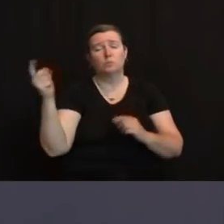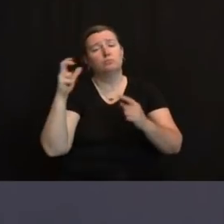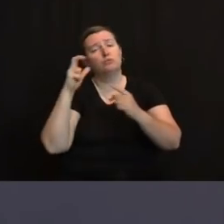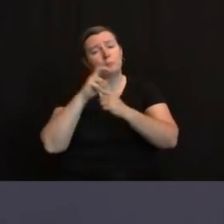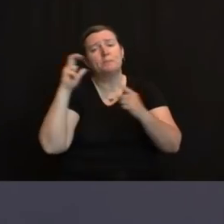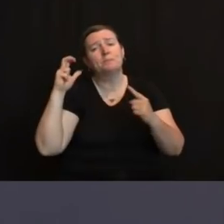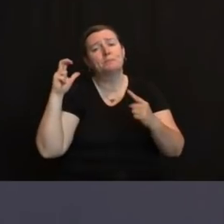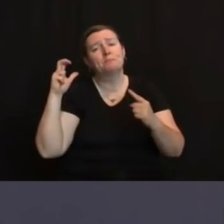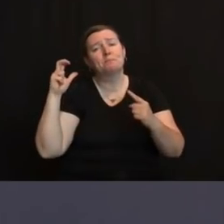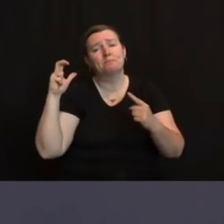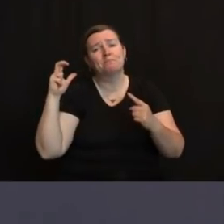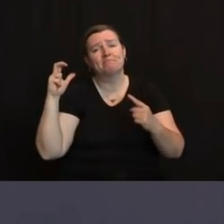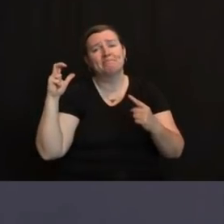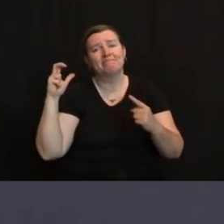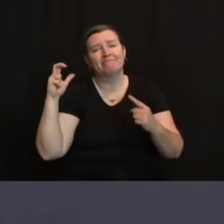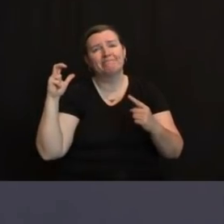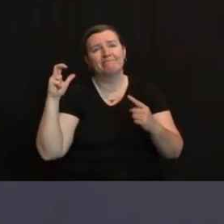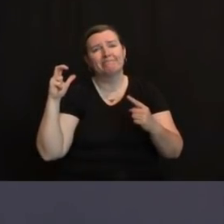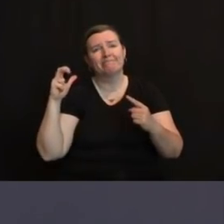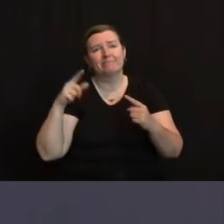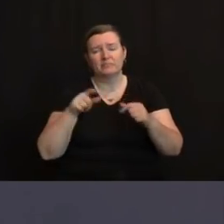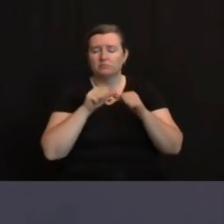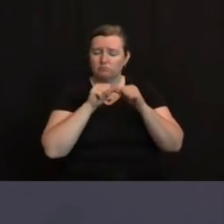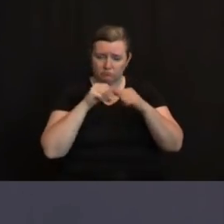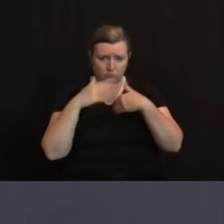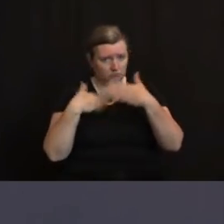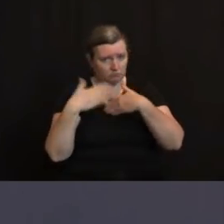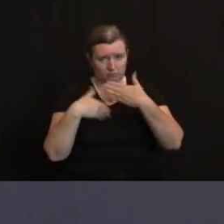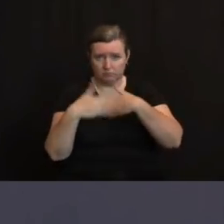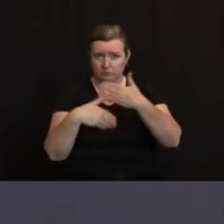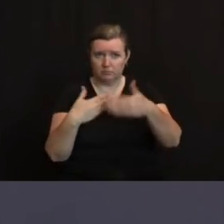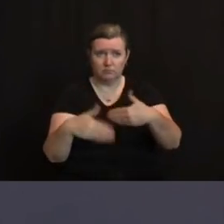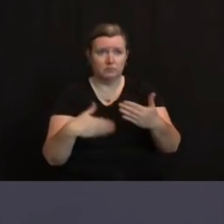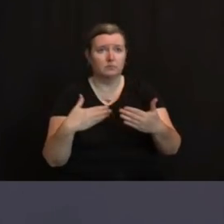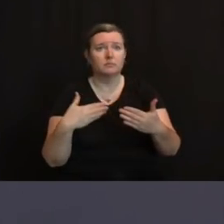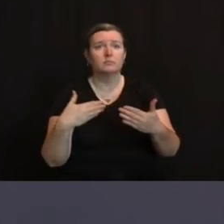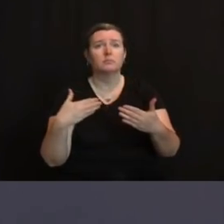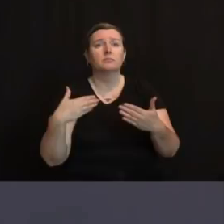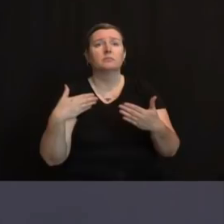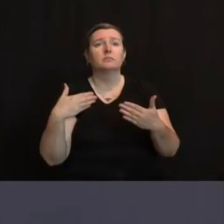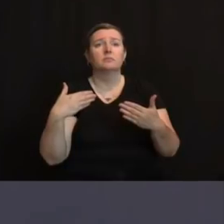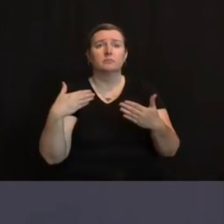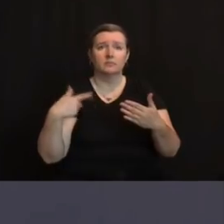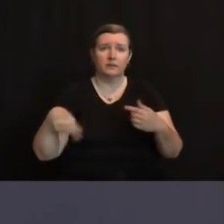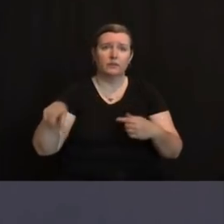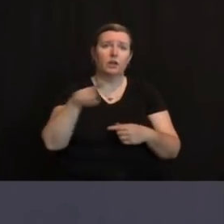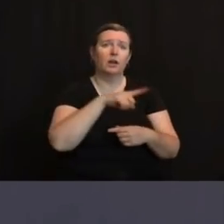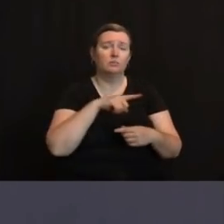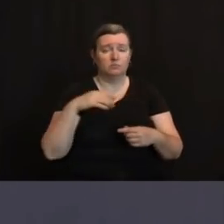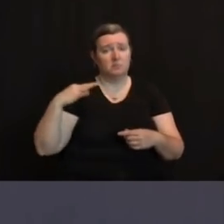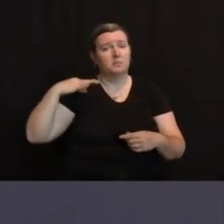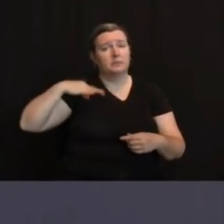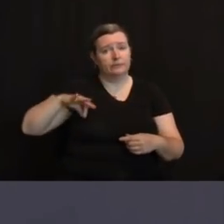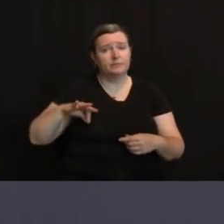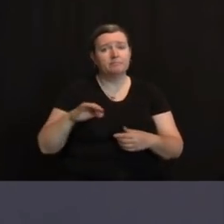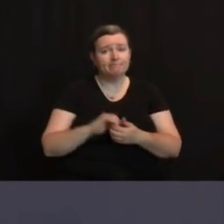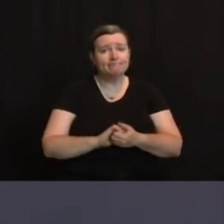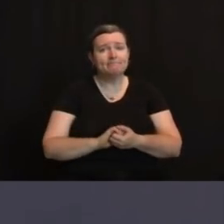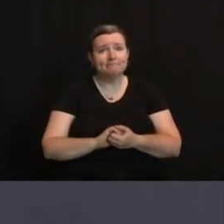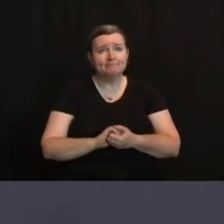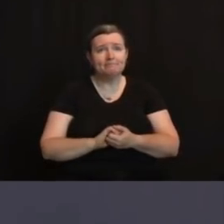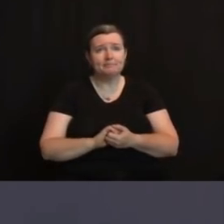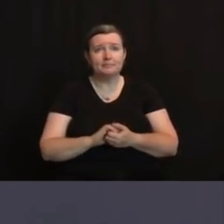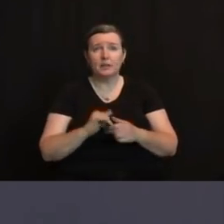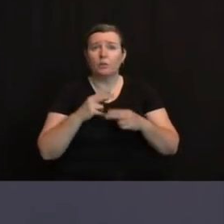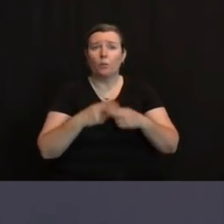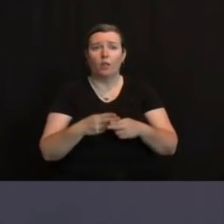be, and we need you to continue to be for all of our benefits. And again, I think it's personal responsibility.